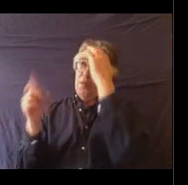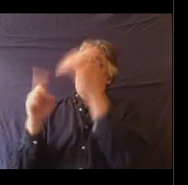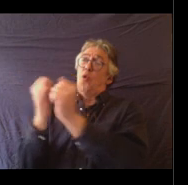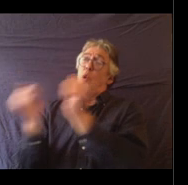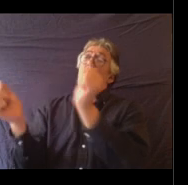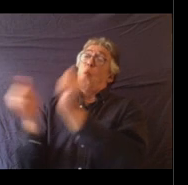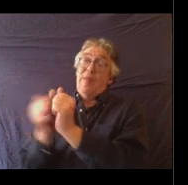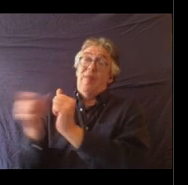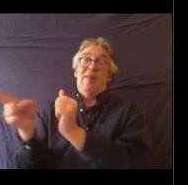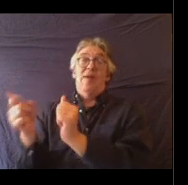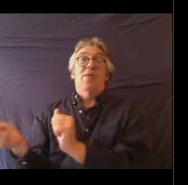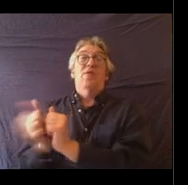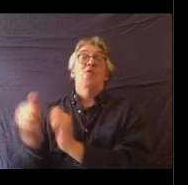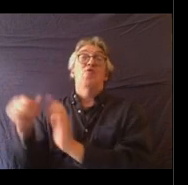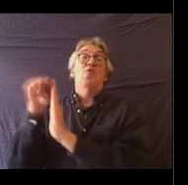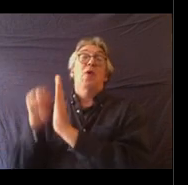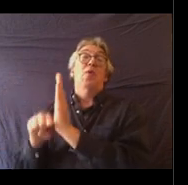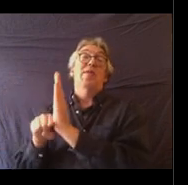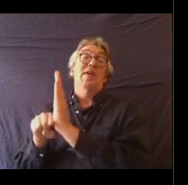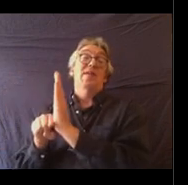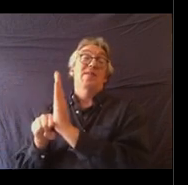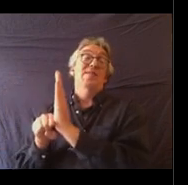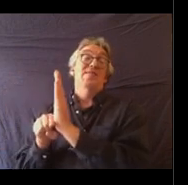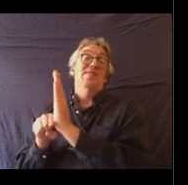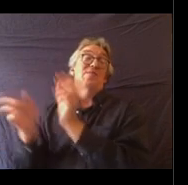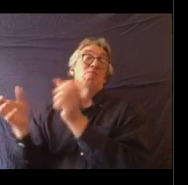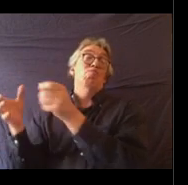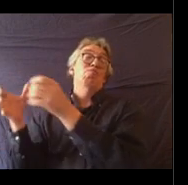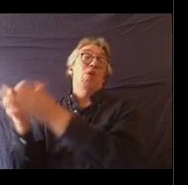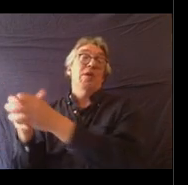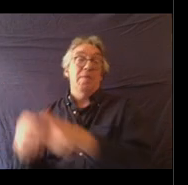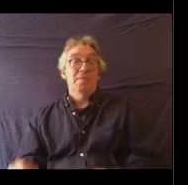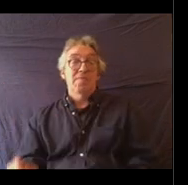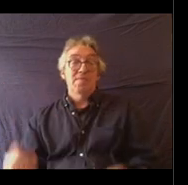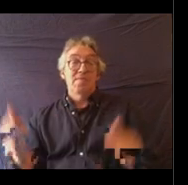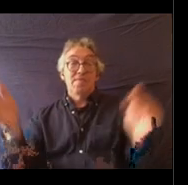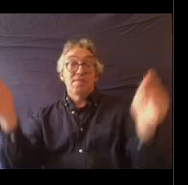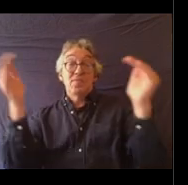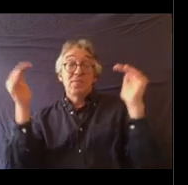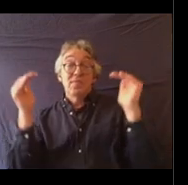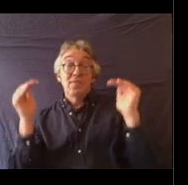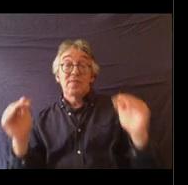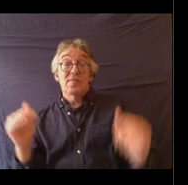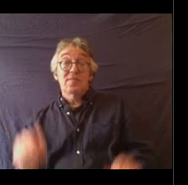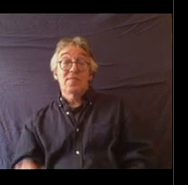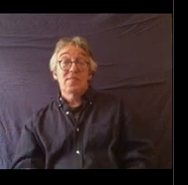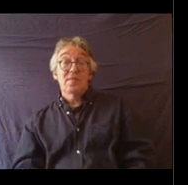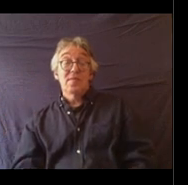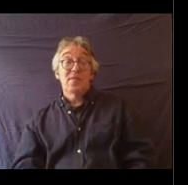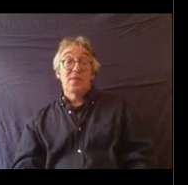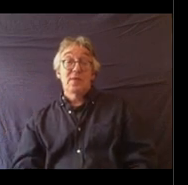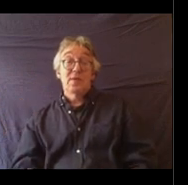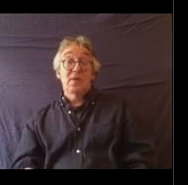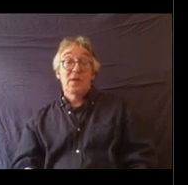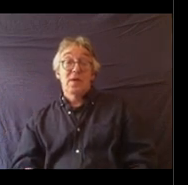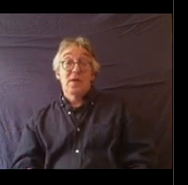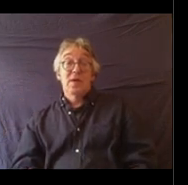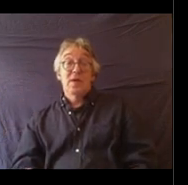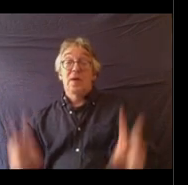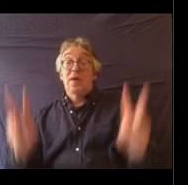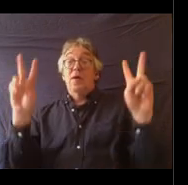And the next top The next provision is on